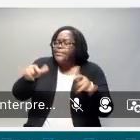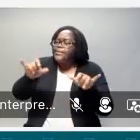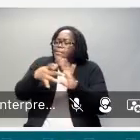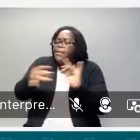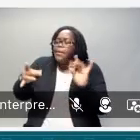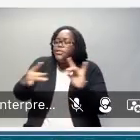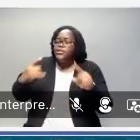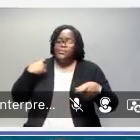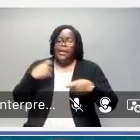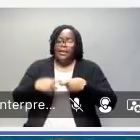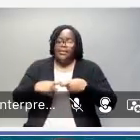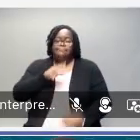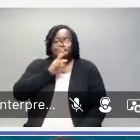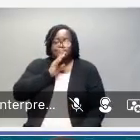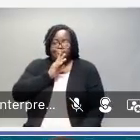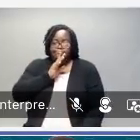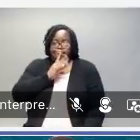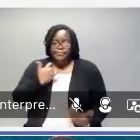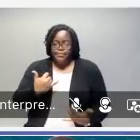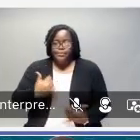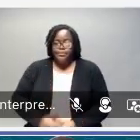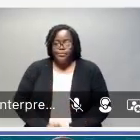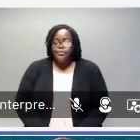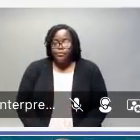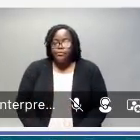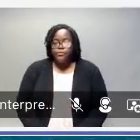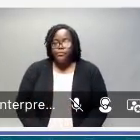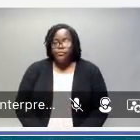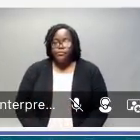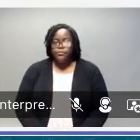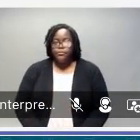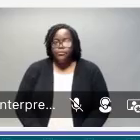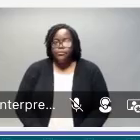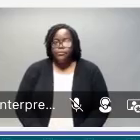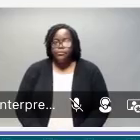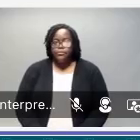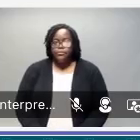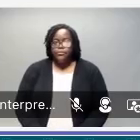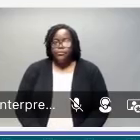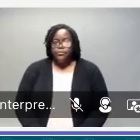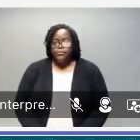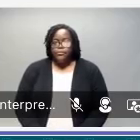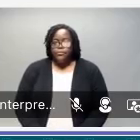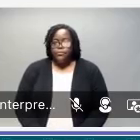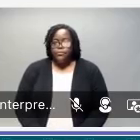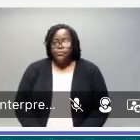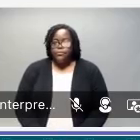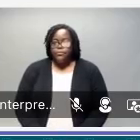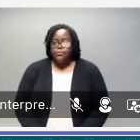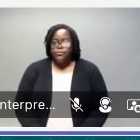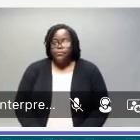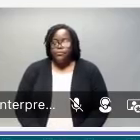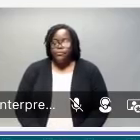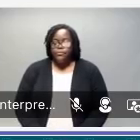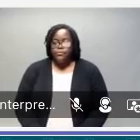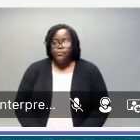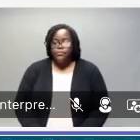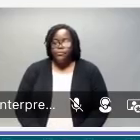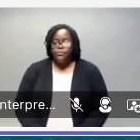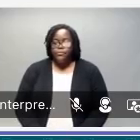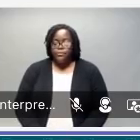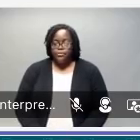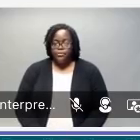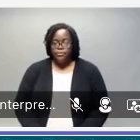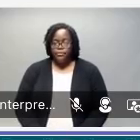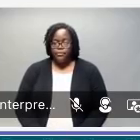you, Christy. Buenas tardes, gracias por acompañarnos hoy. Voy a compartir unos anuncios antes de empezar. La junta de hoy